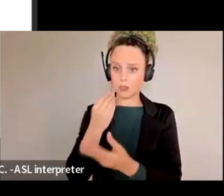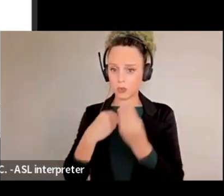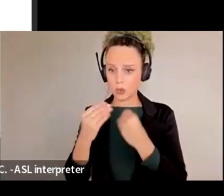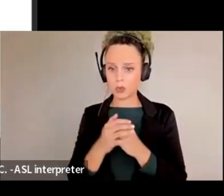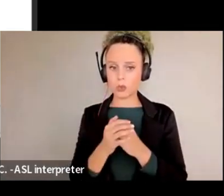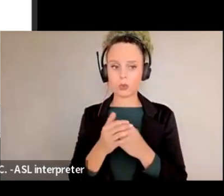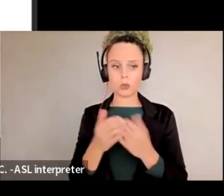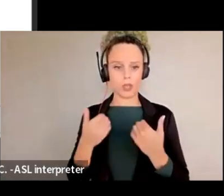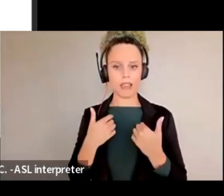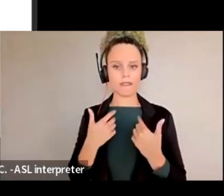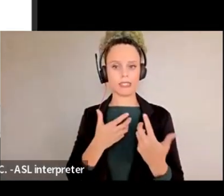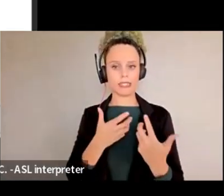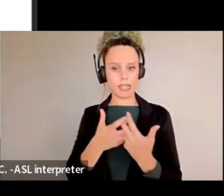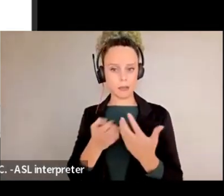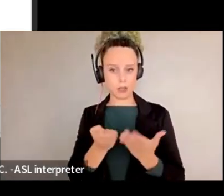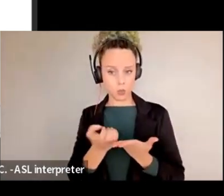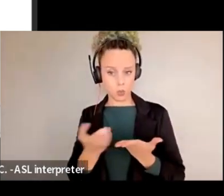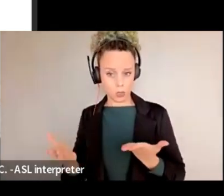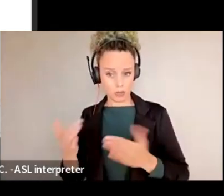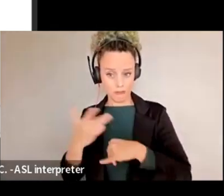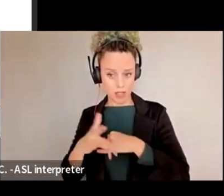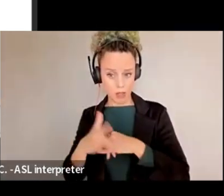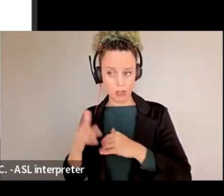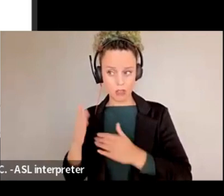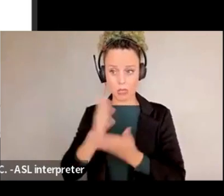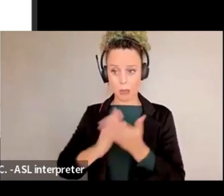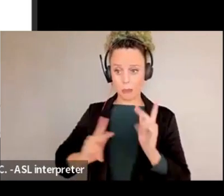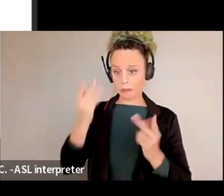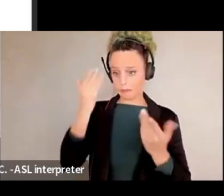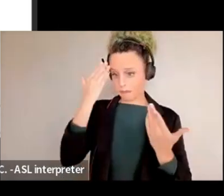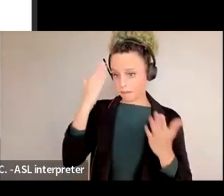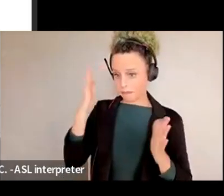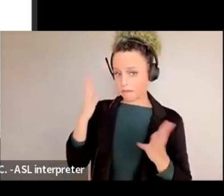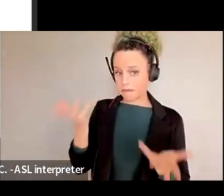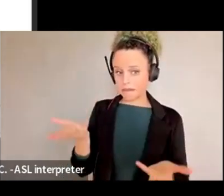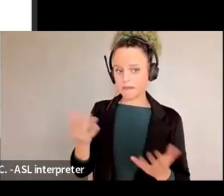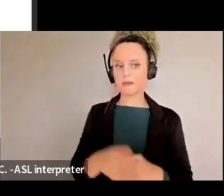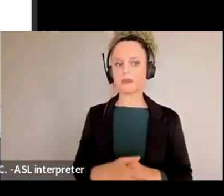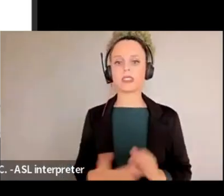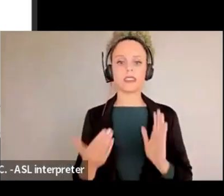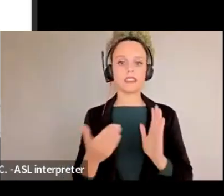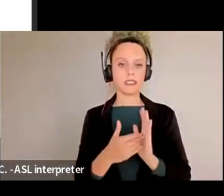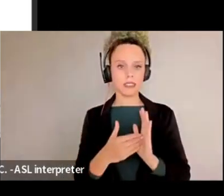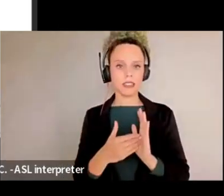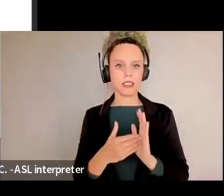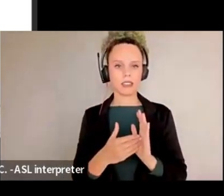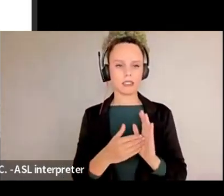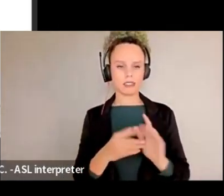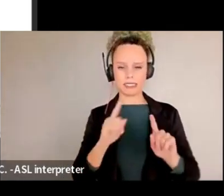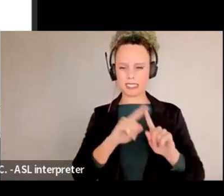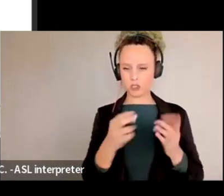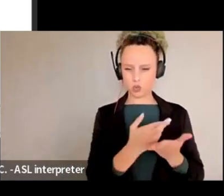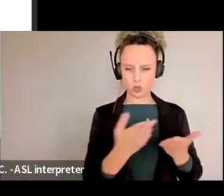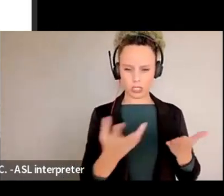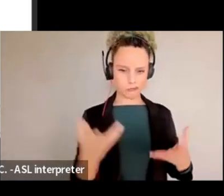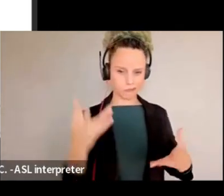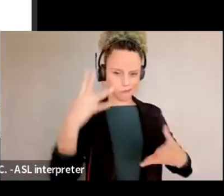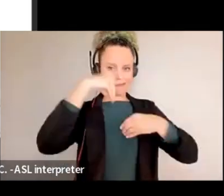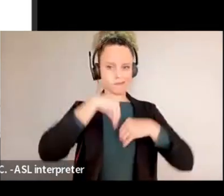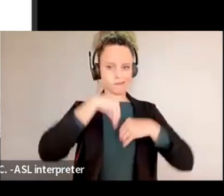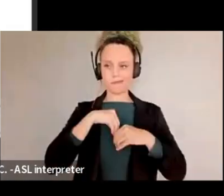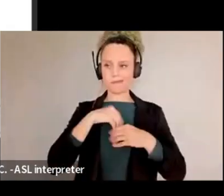to go out and get food. There are adaptive equipment available that not everyone knows